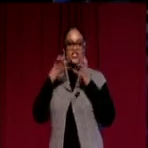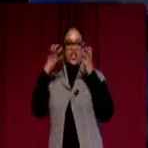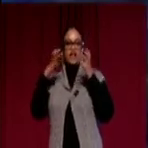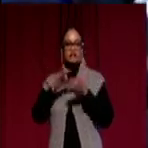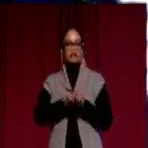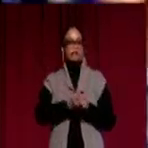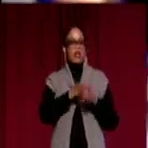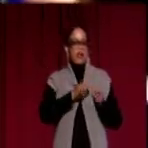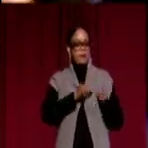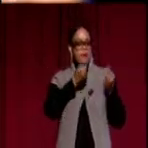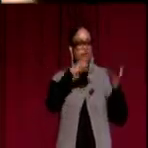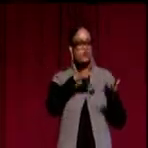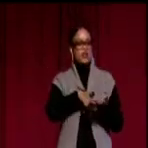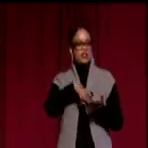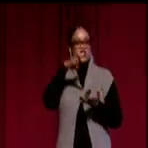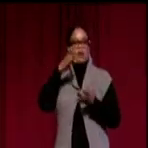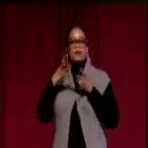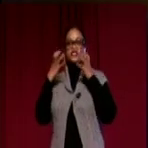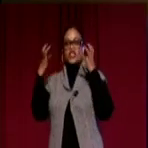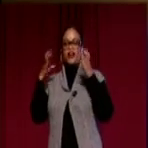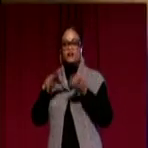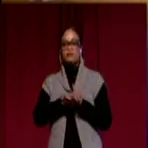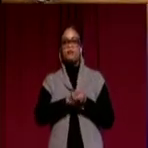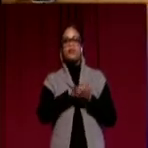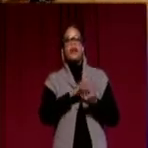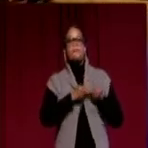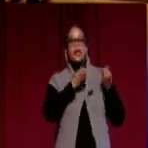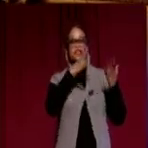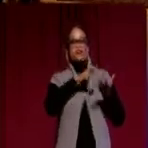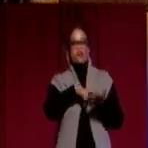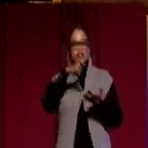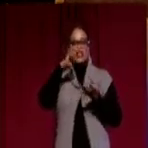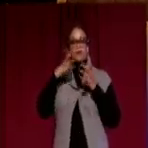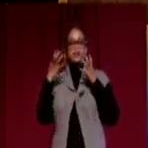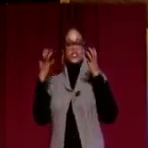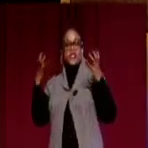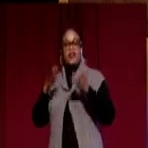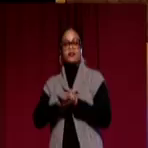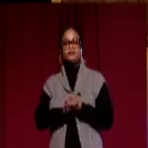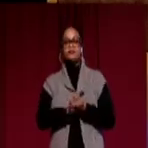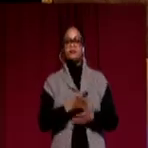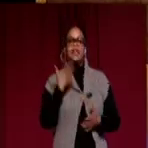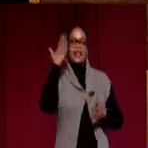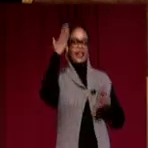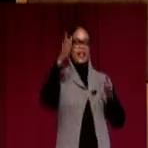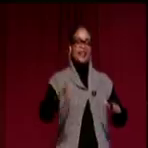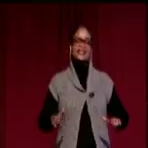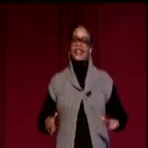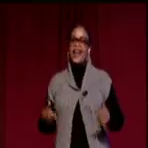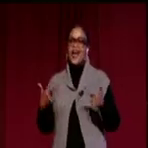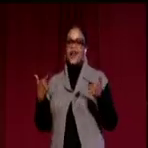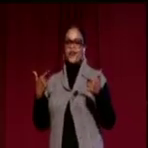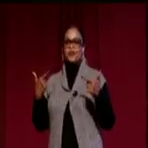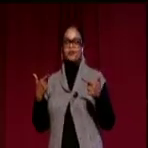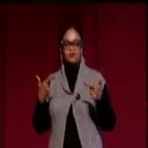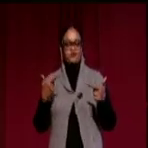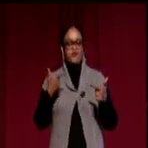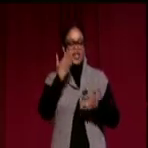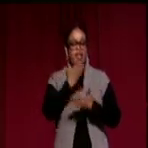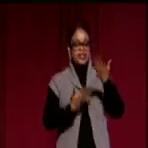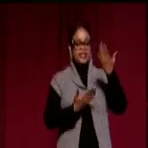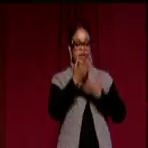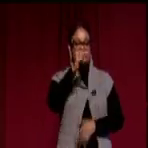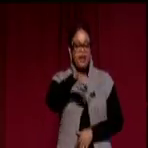He put dancing in my feet. He put passing in my hand. Oh, and he's alive. He's alive. He's in